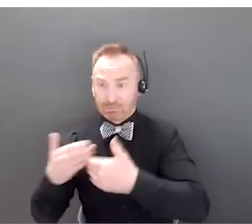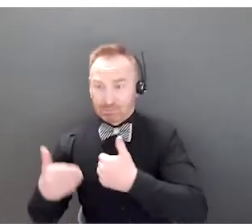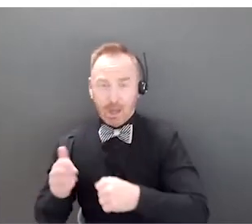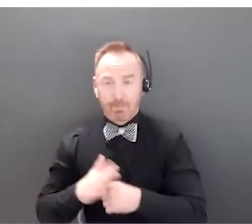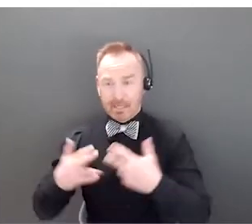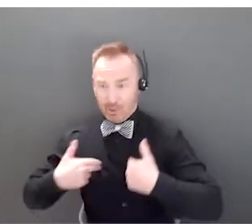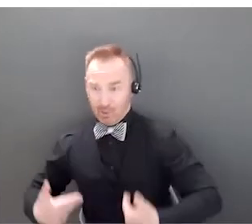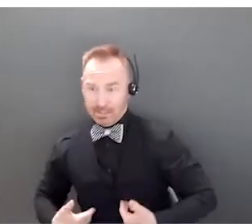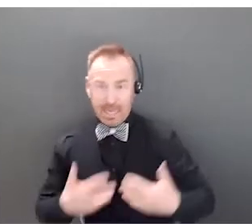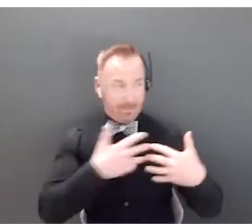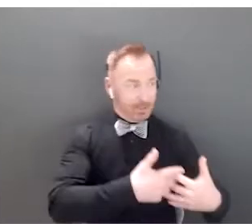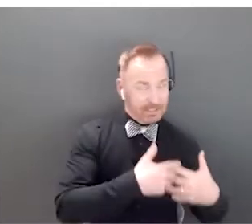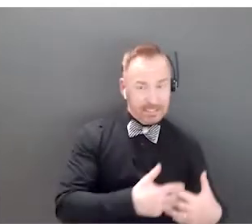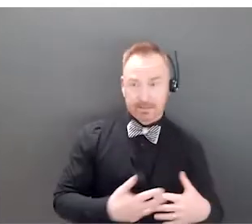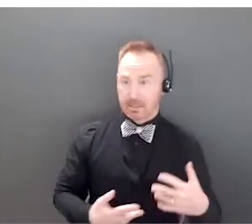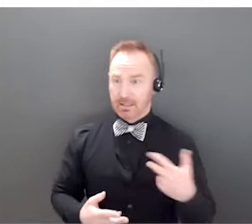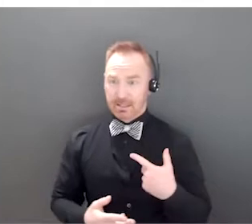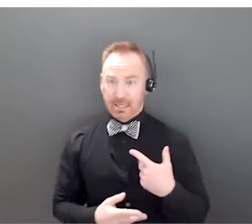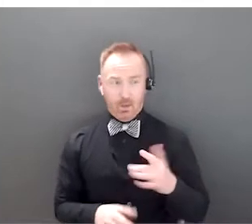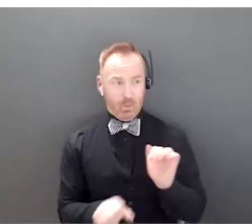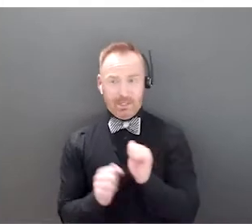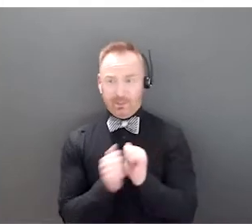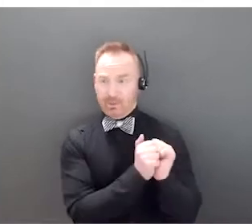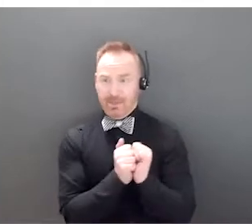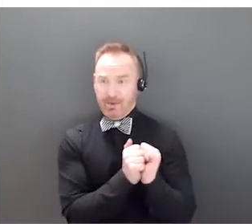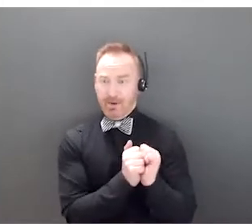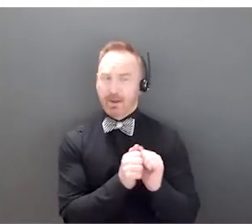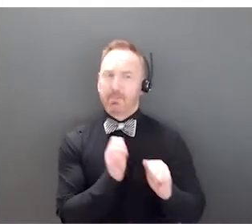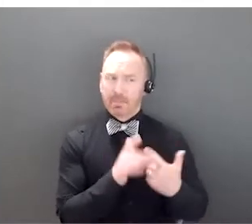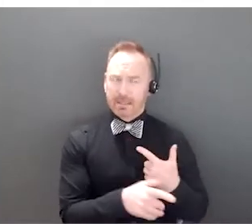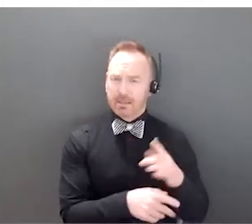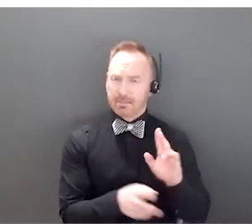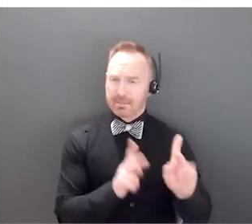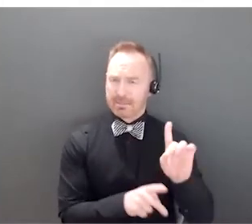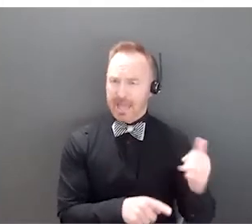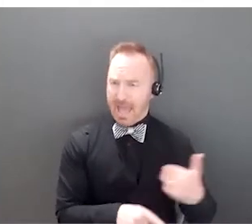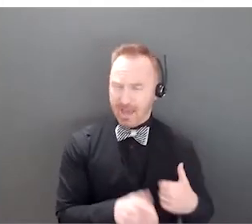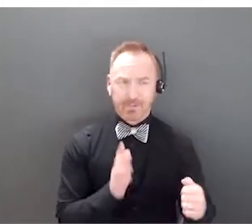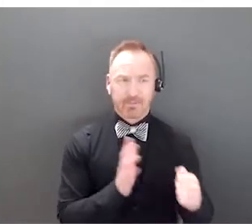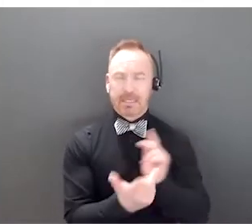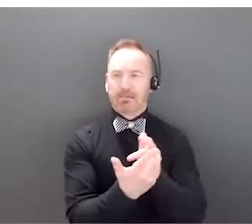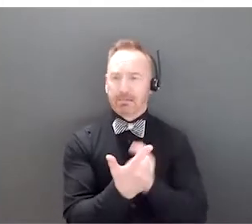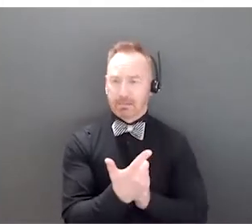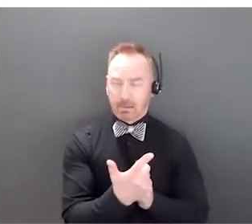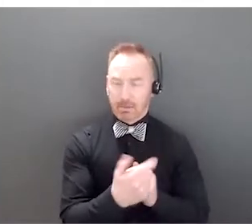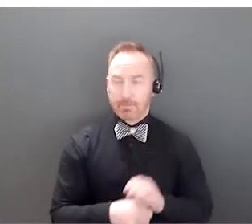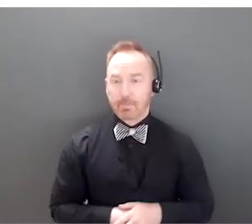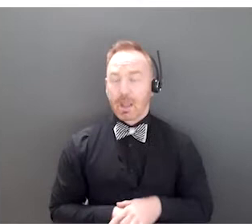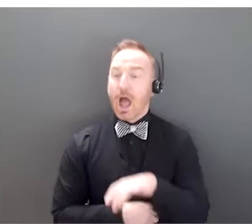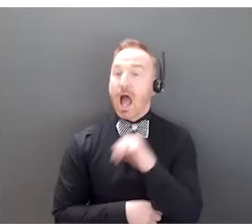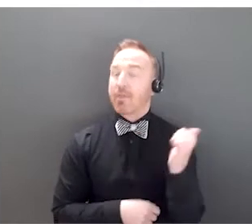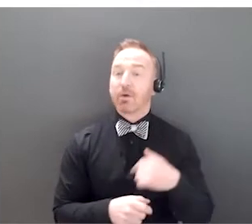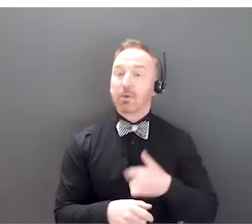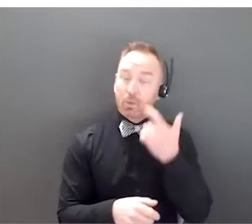which definitely have implications for people living with disabilities. Another key aspect of our research and a key finding was